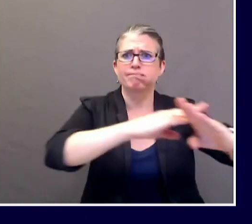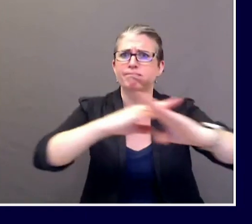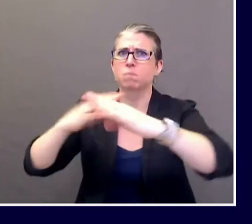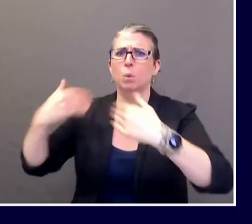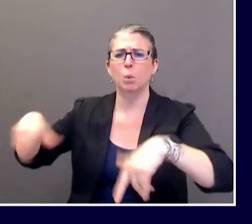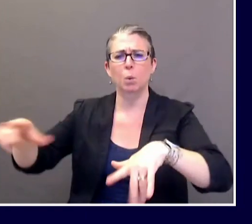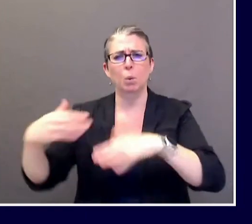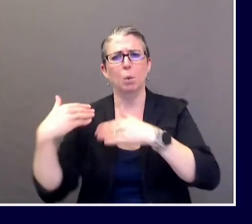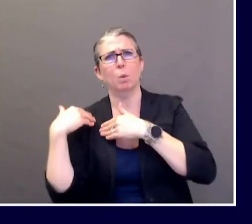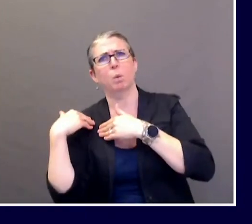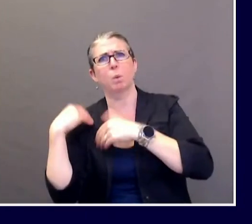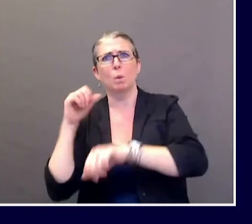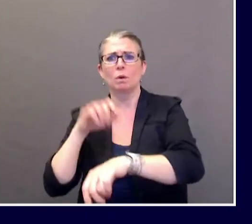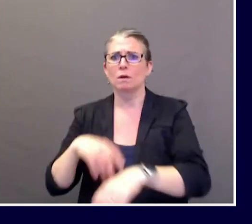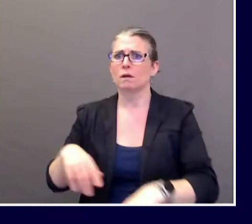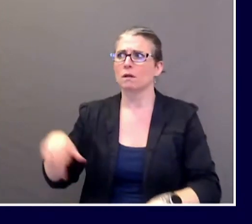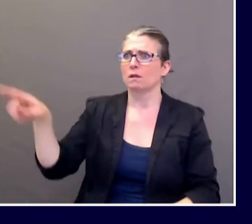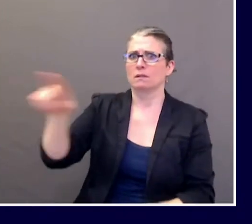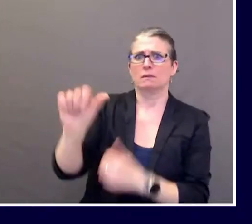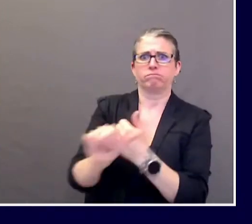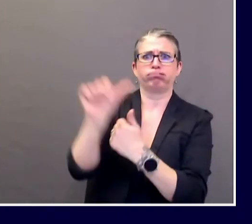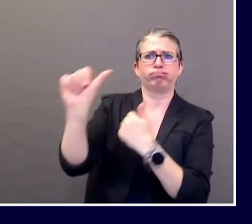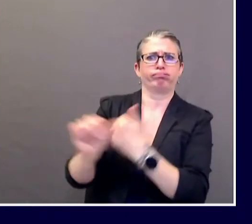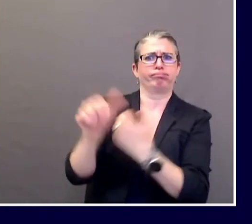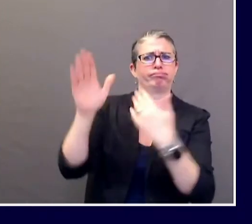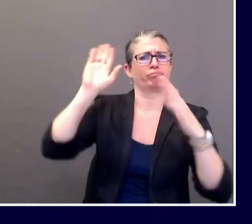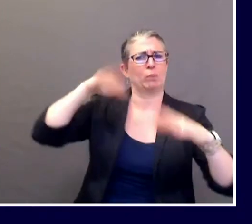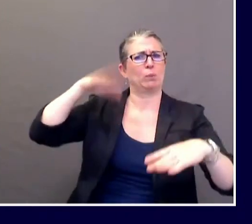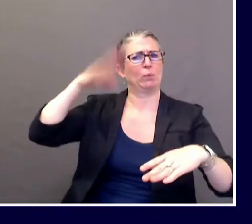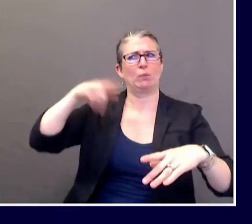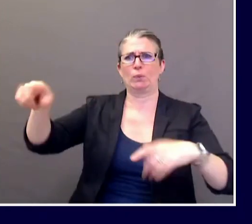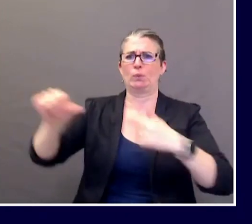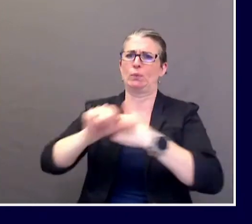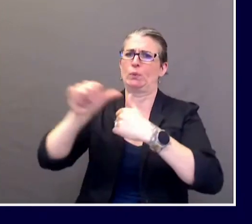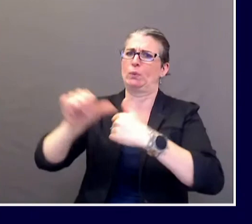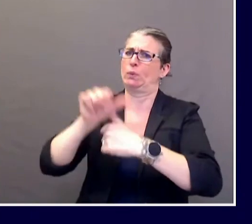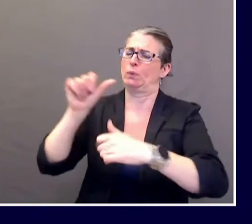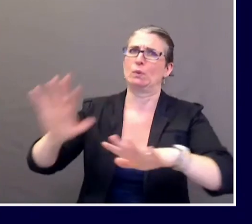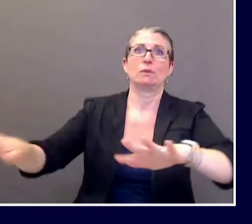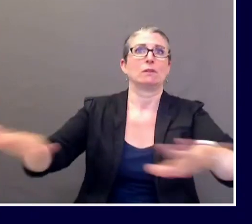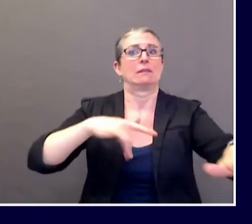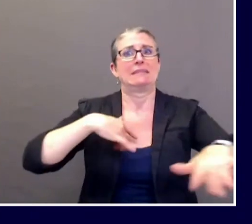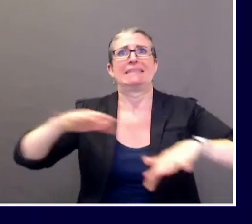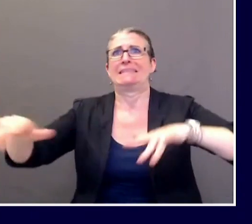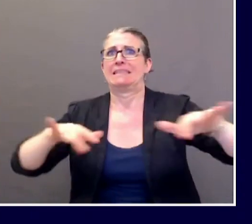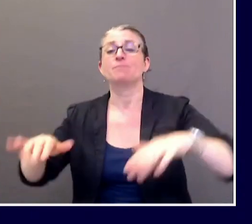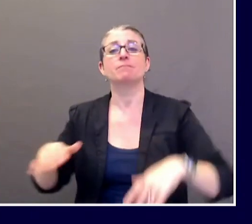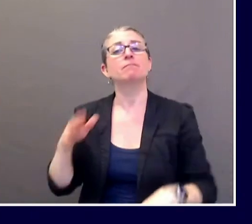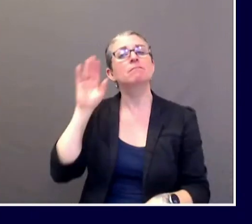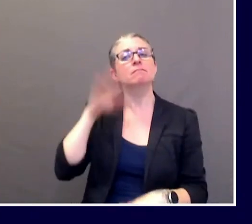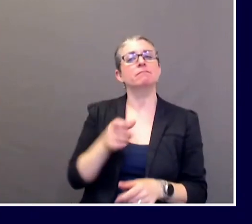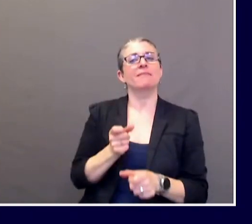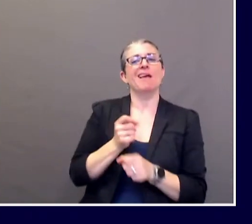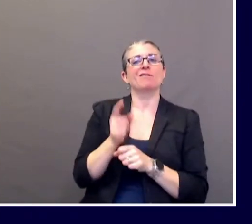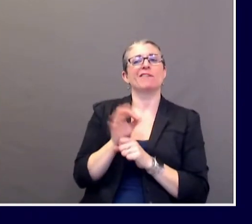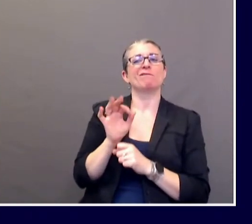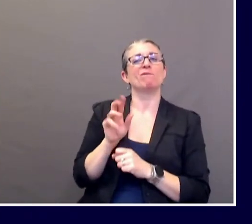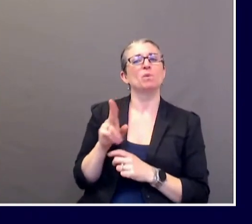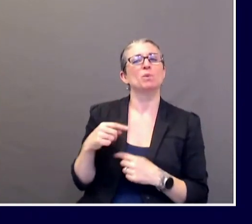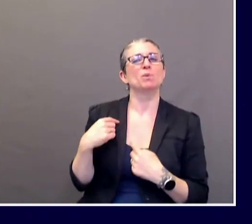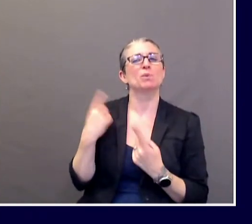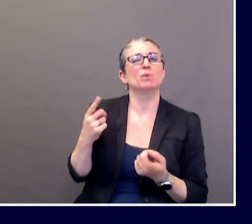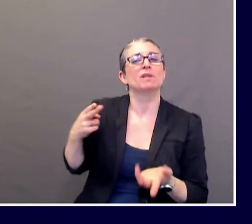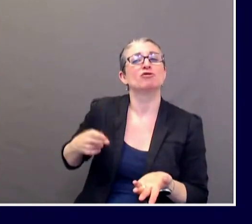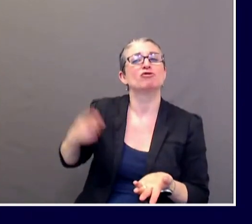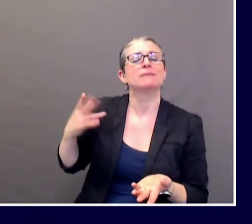anything else we've seen hit. I mean, annually there's flu, and flu is a contagious disease. We don't see flu hit nursing facilities the way